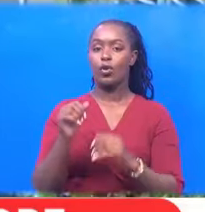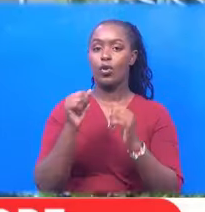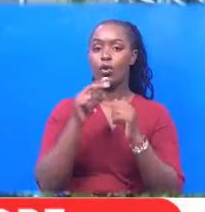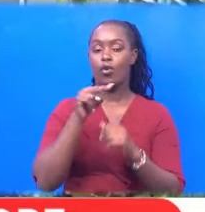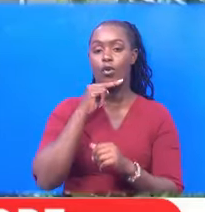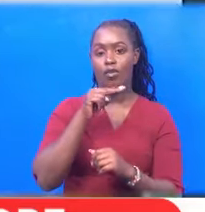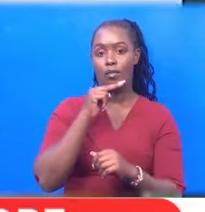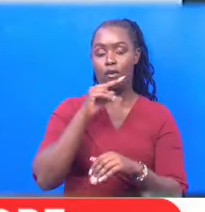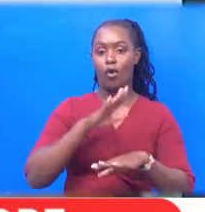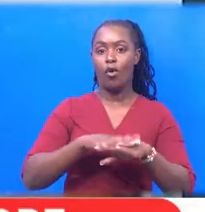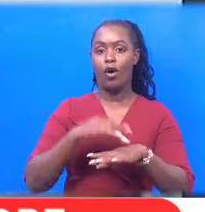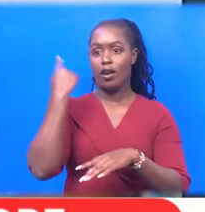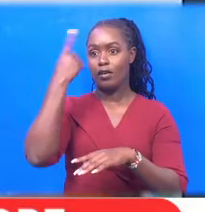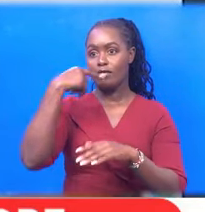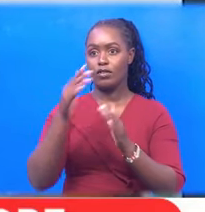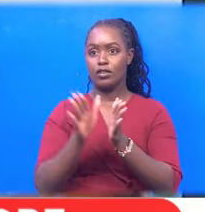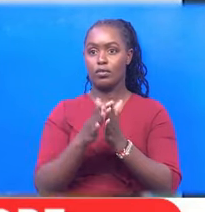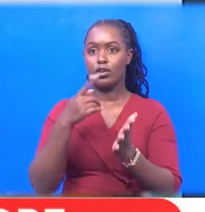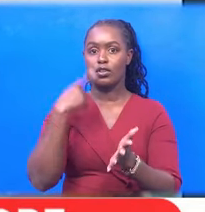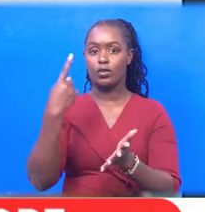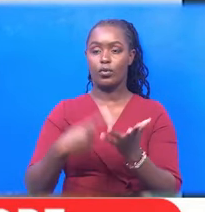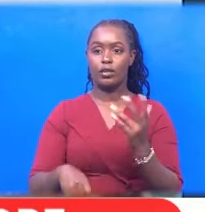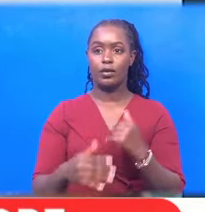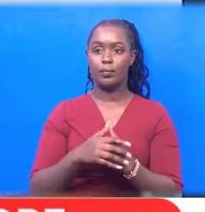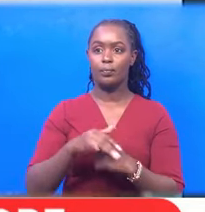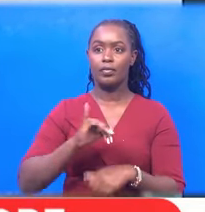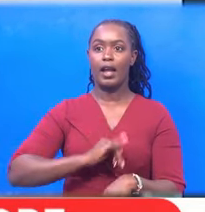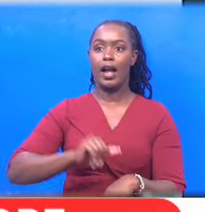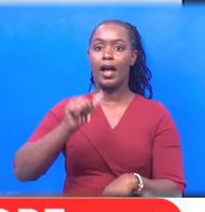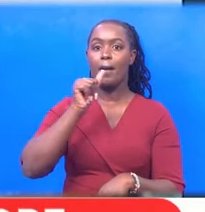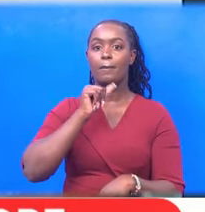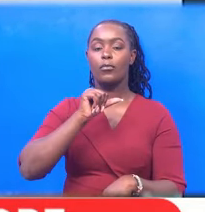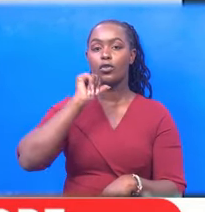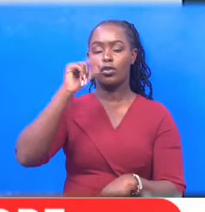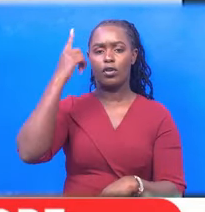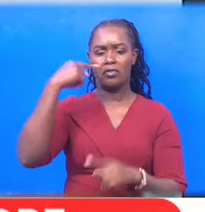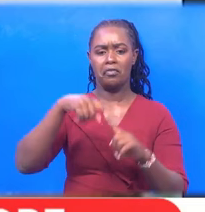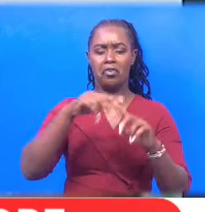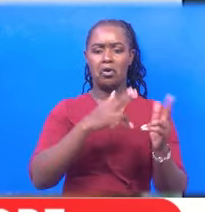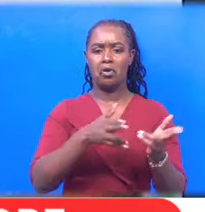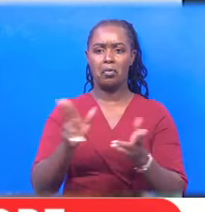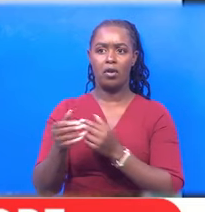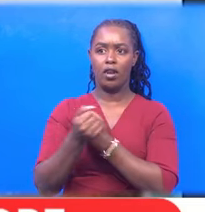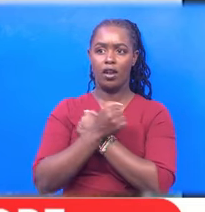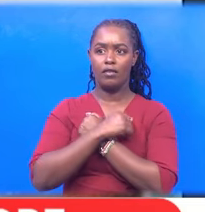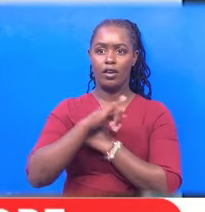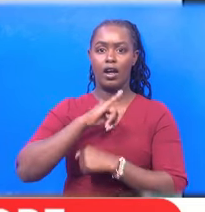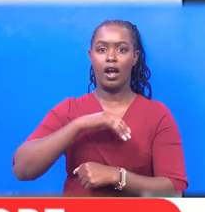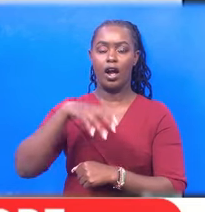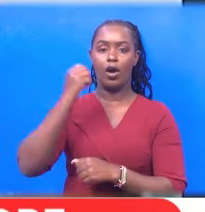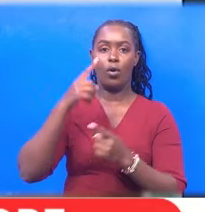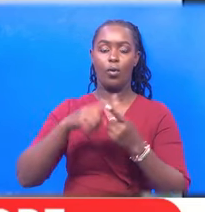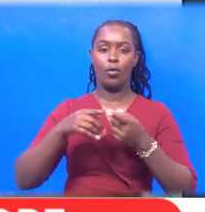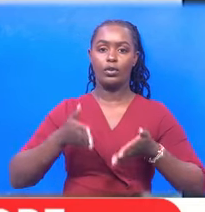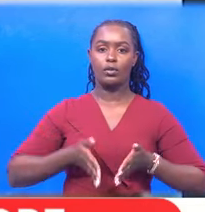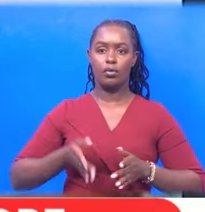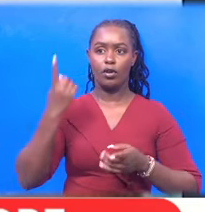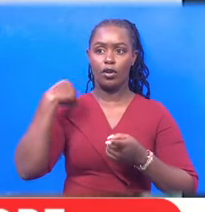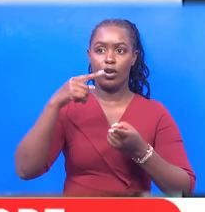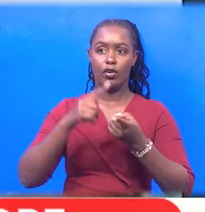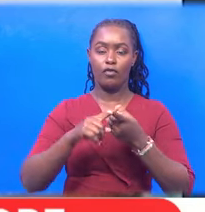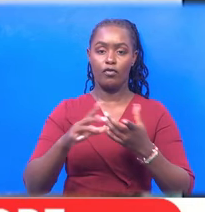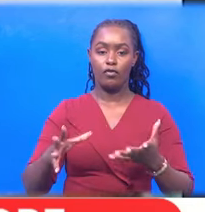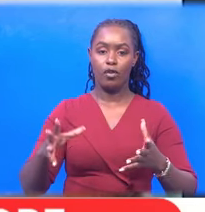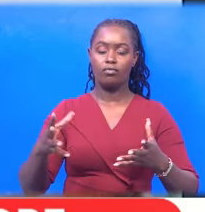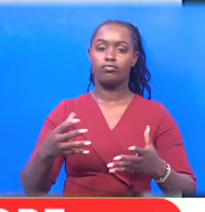Facebook wall, Mwangi posted, and I quote, "I am not meant for casual love. I was born for soul-consuming love and obsession.